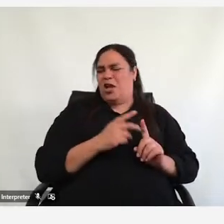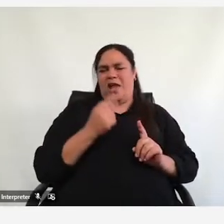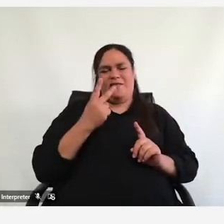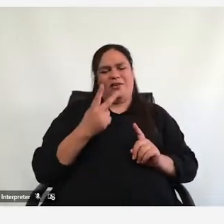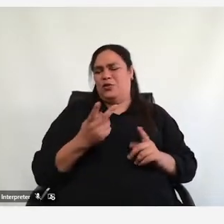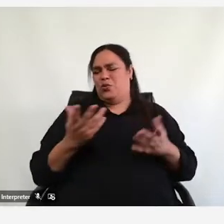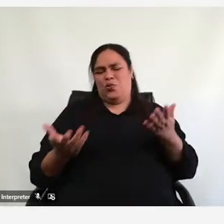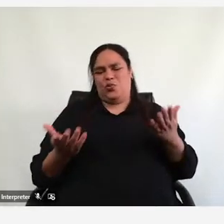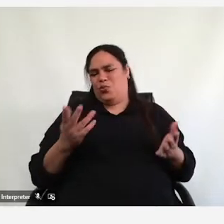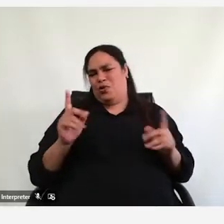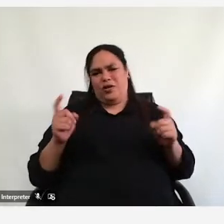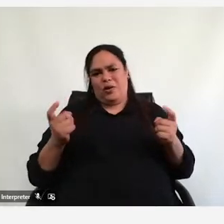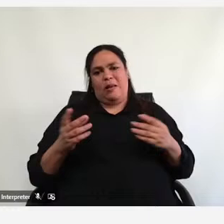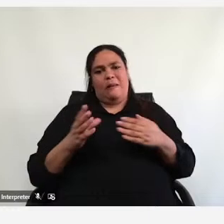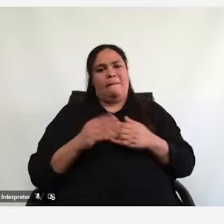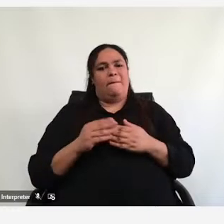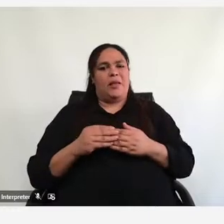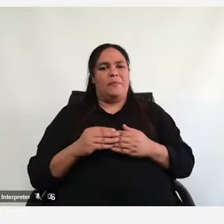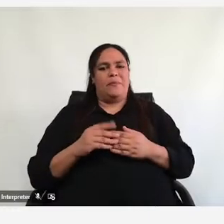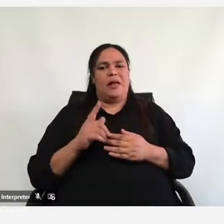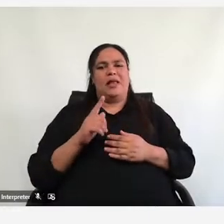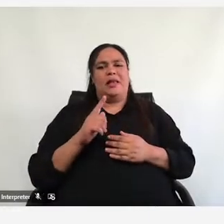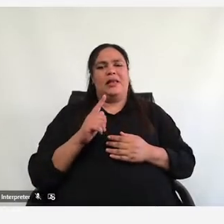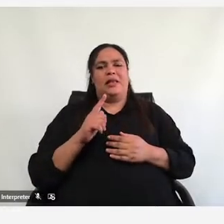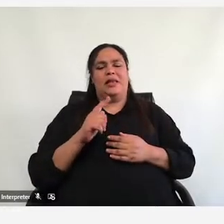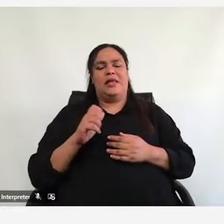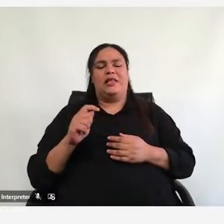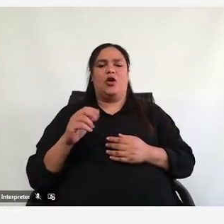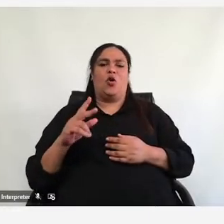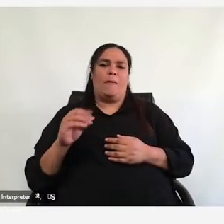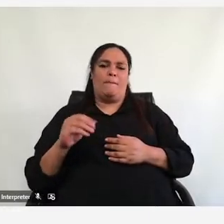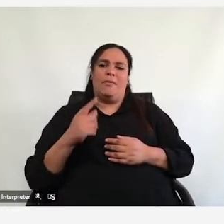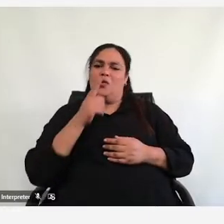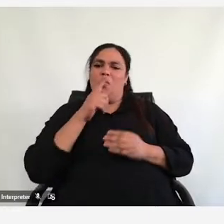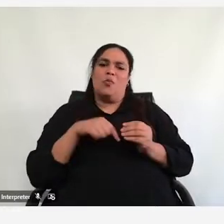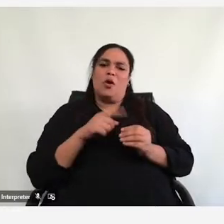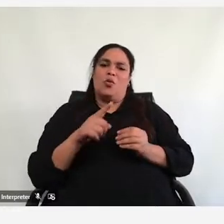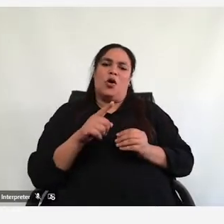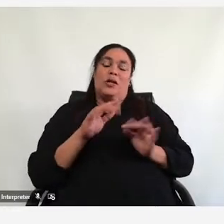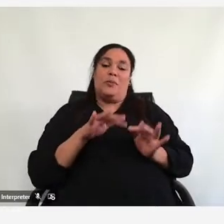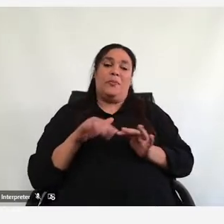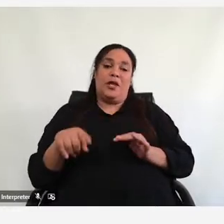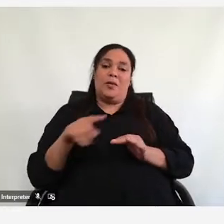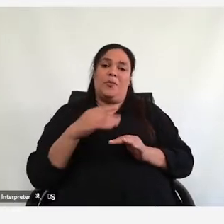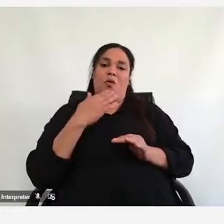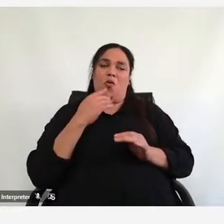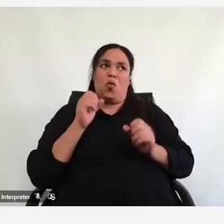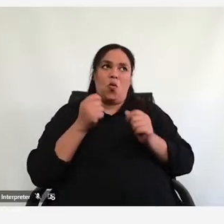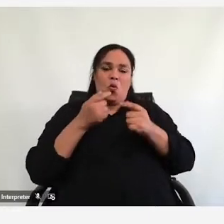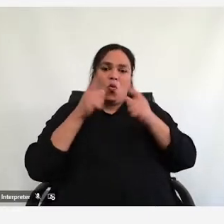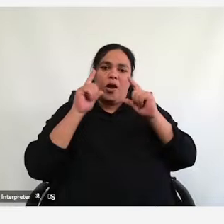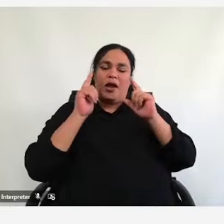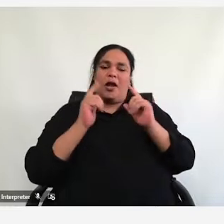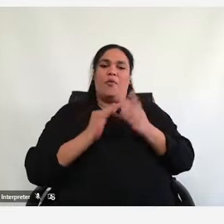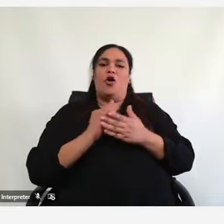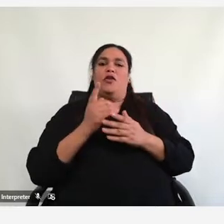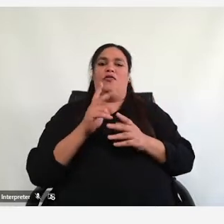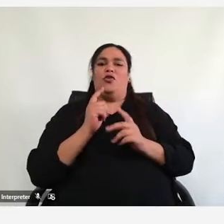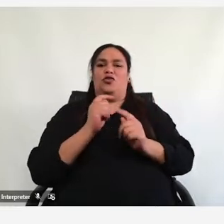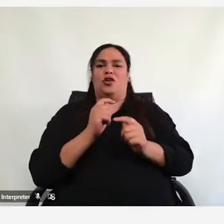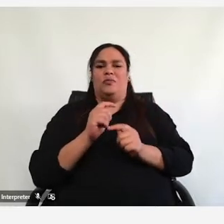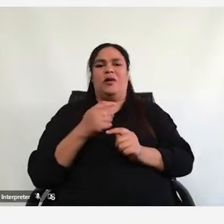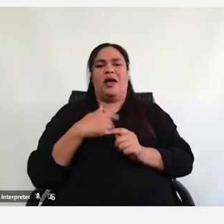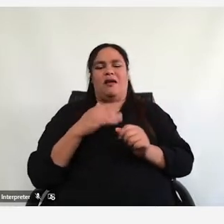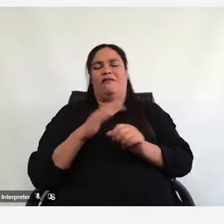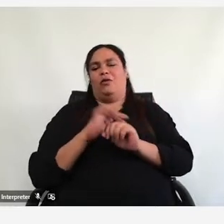same. Member Lita Kong spoke about that residents are waking up early for transport. I